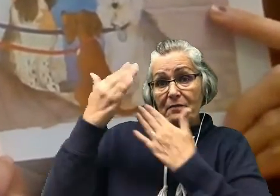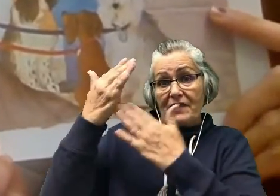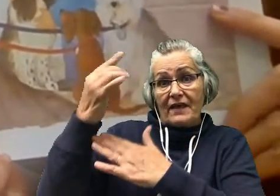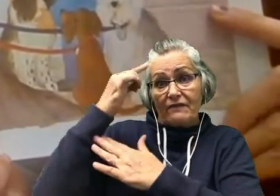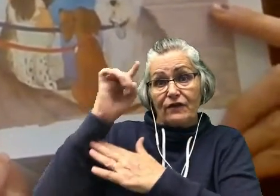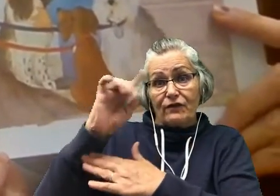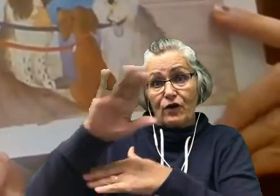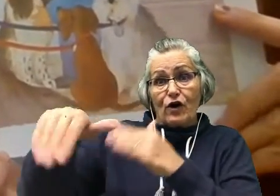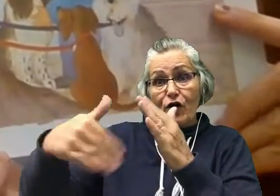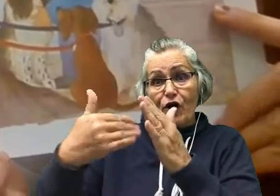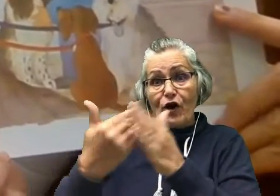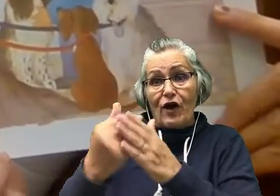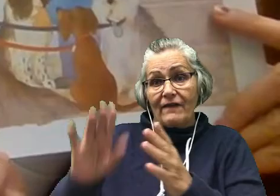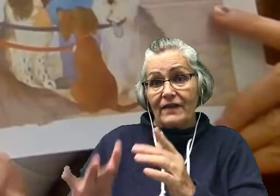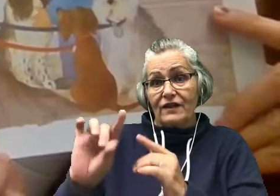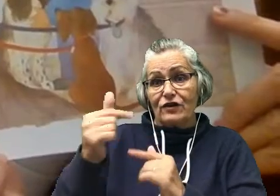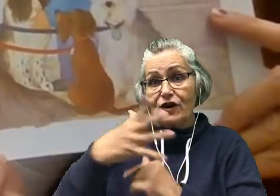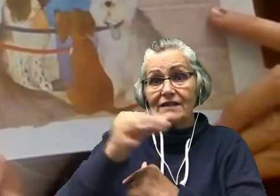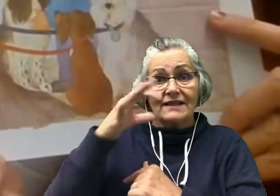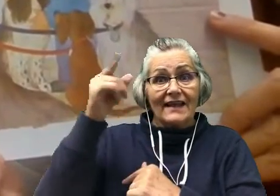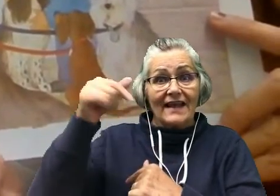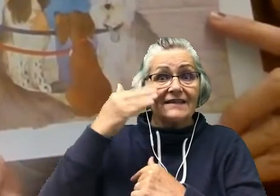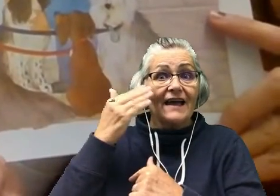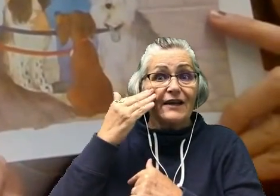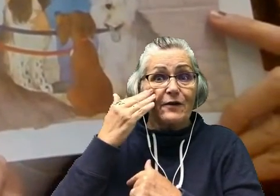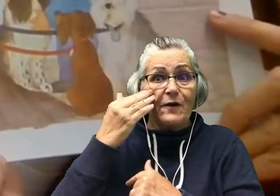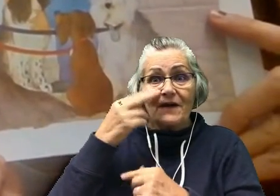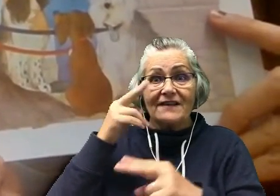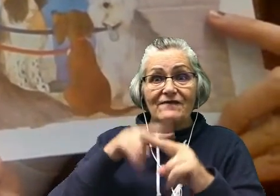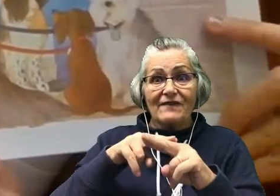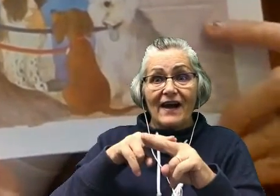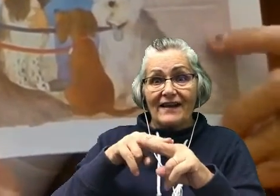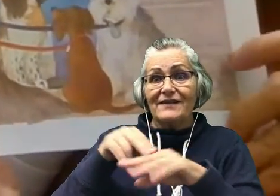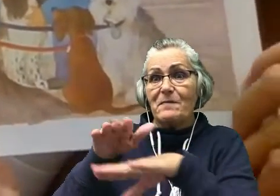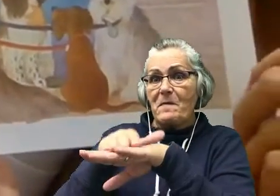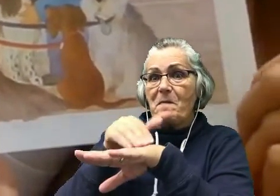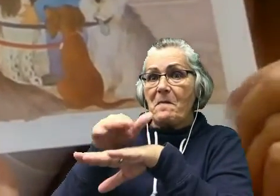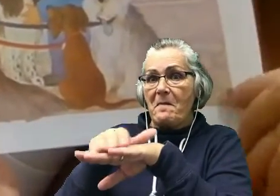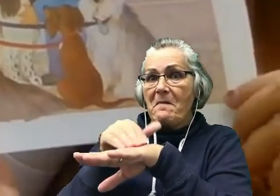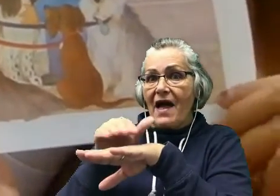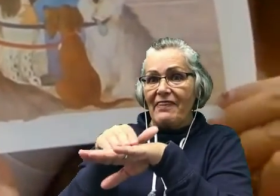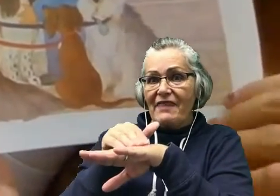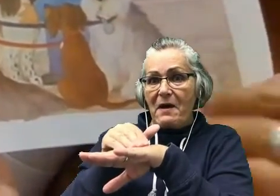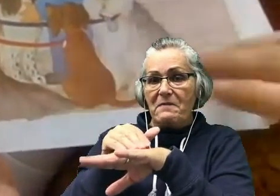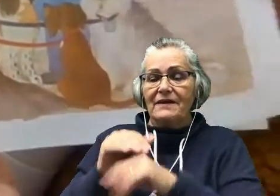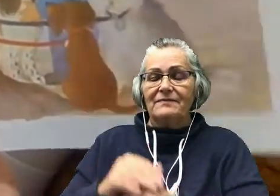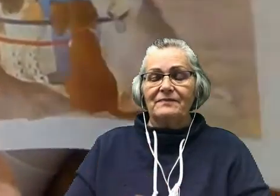I am thankful for all the dogs and cats that I know. It's fun when they let me pet them.